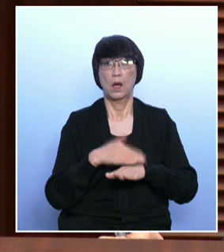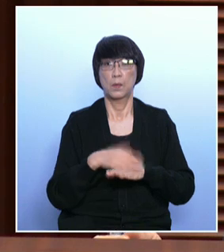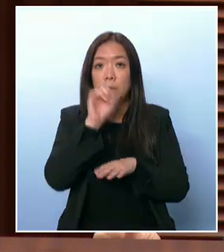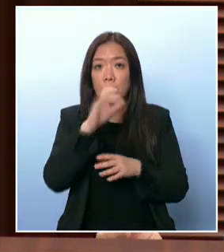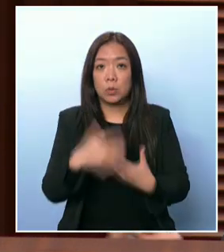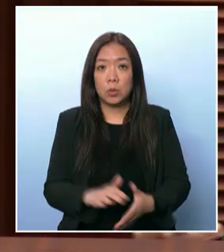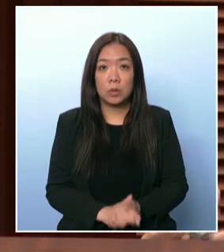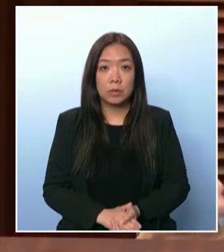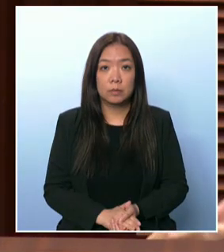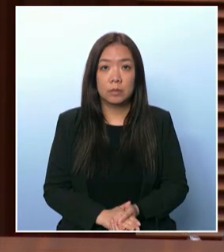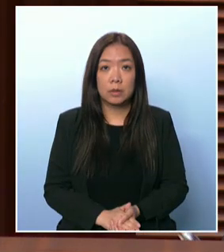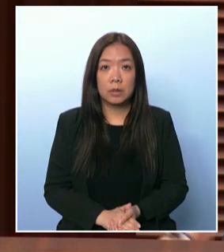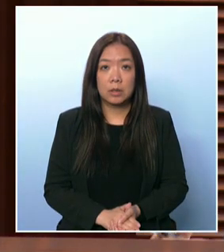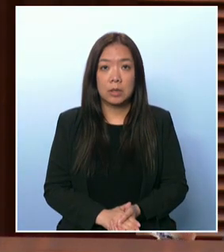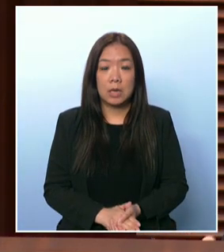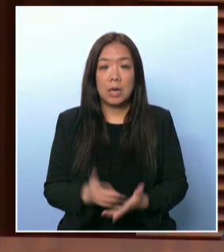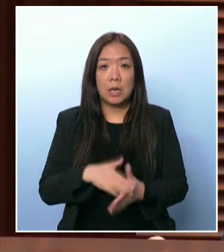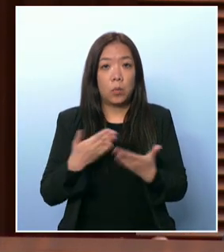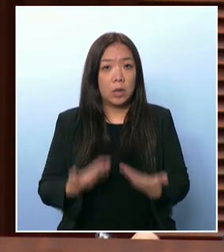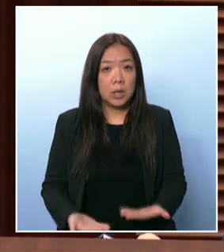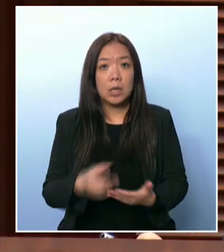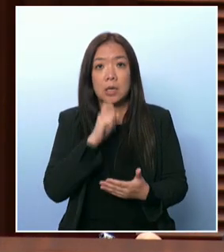future. As I mentioned,